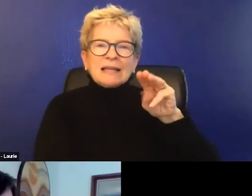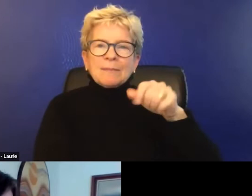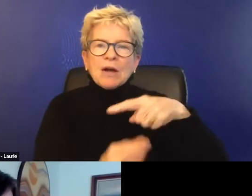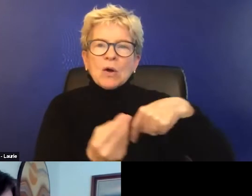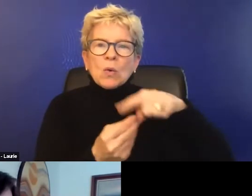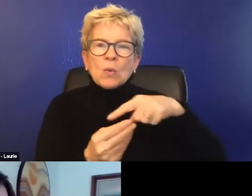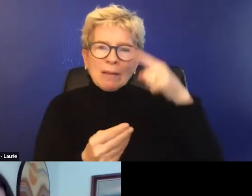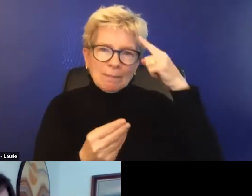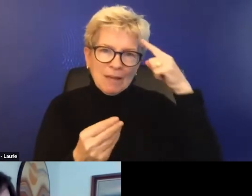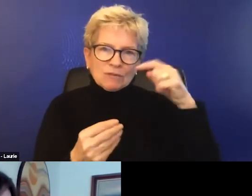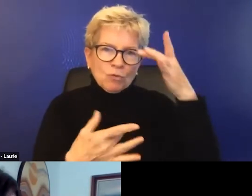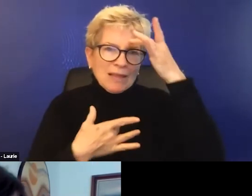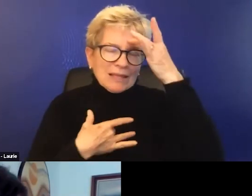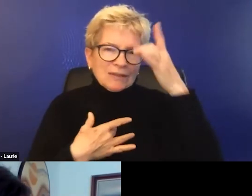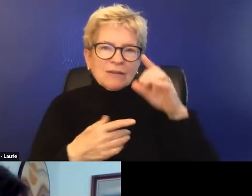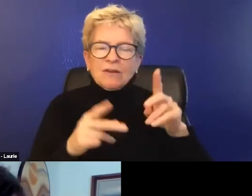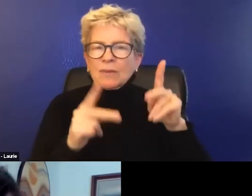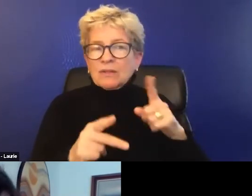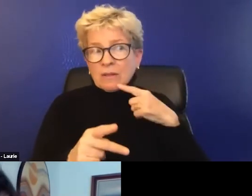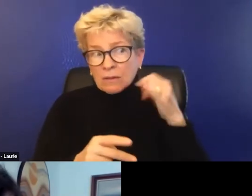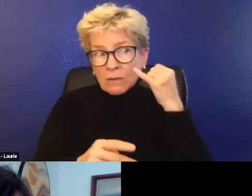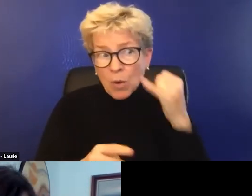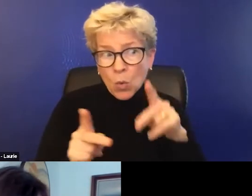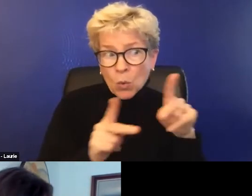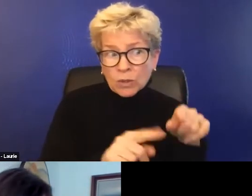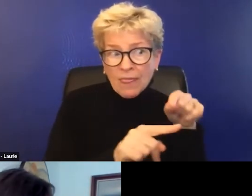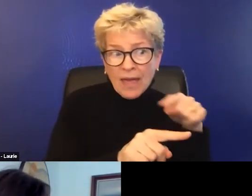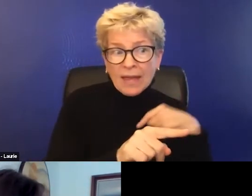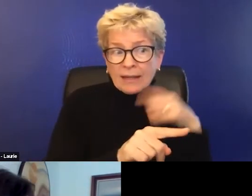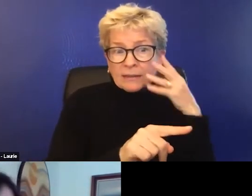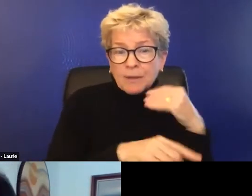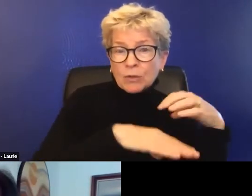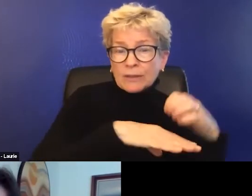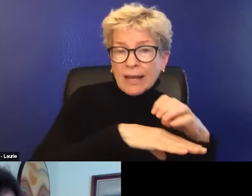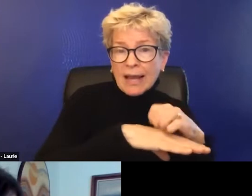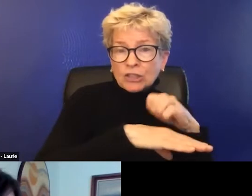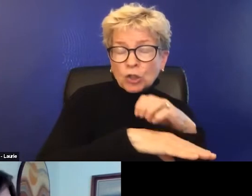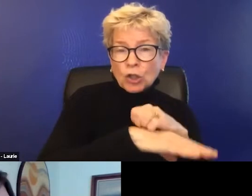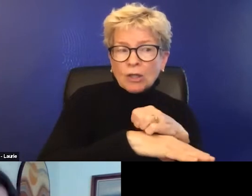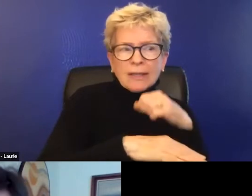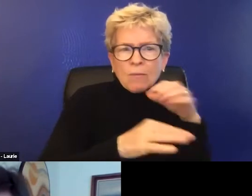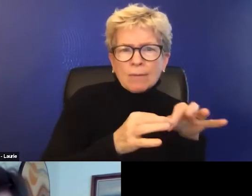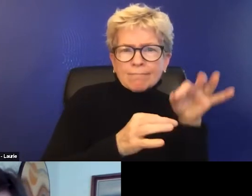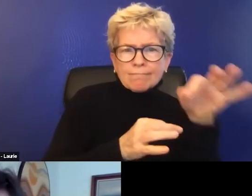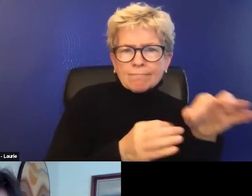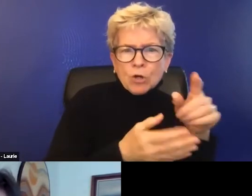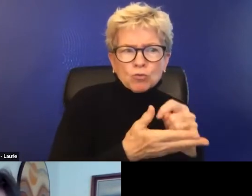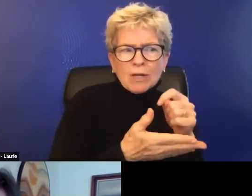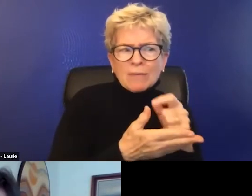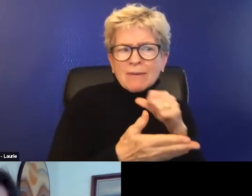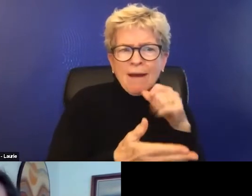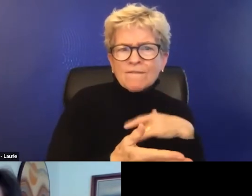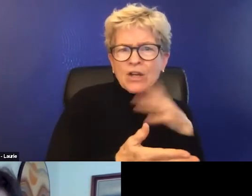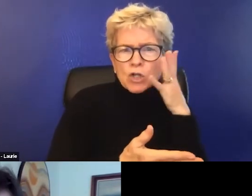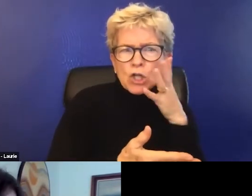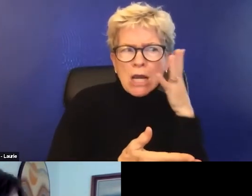People will say, you know, if someone had cancer, they wouldn't put off getting treatment. They wouldn't be ashamed to go get treatment.